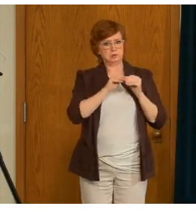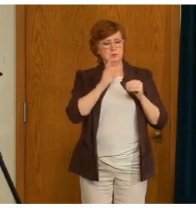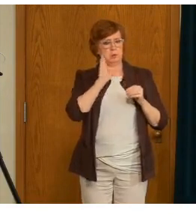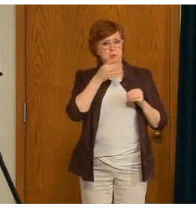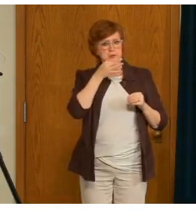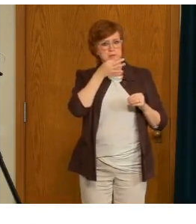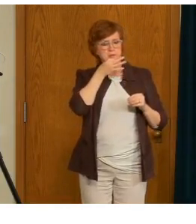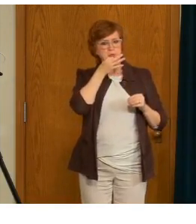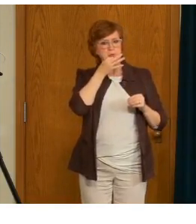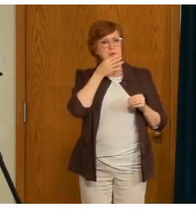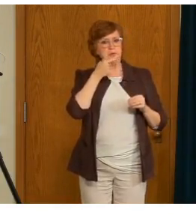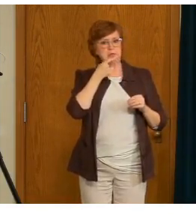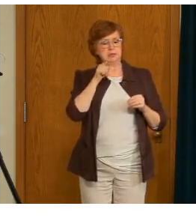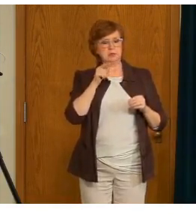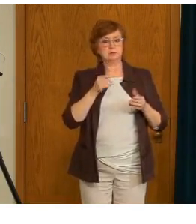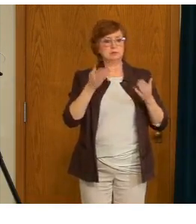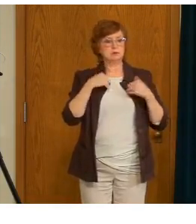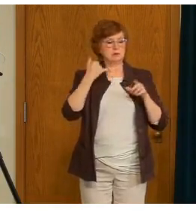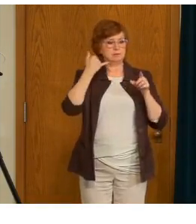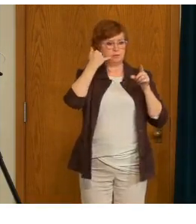with CJME.